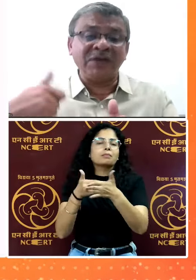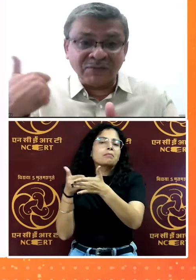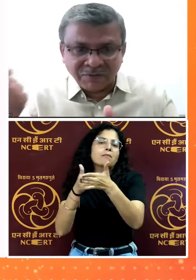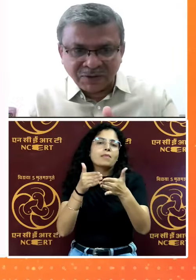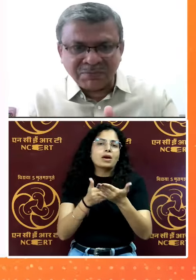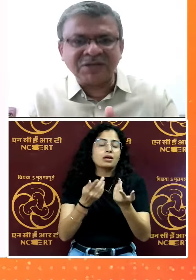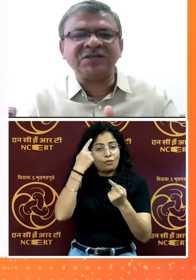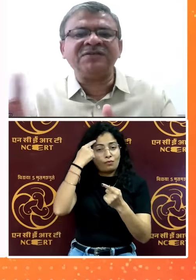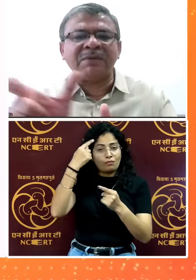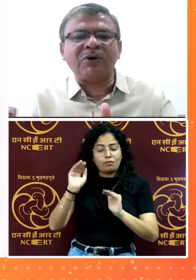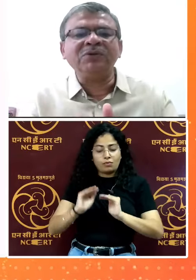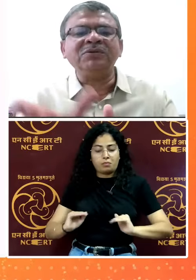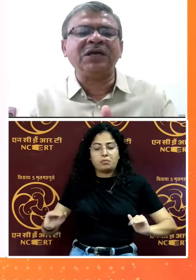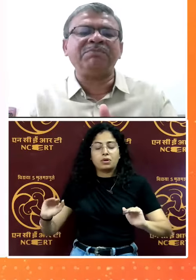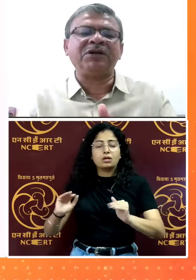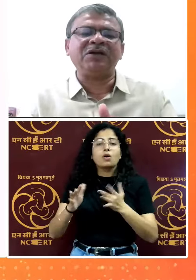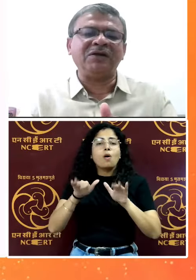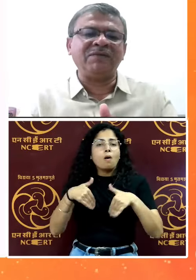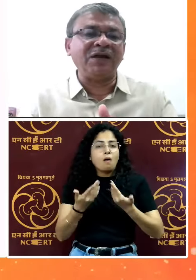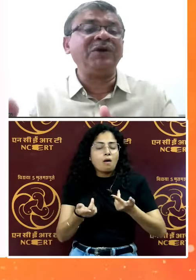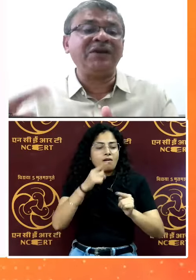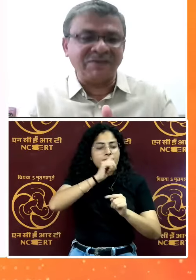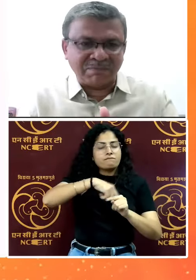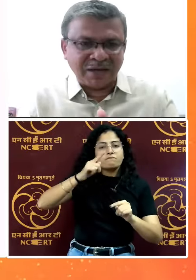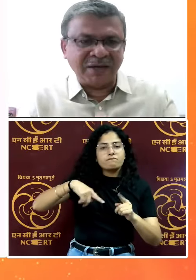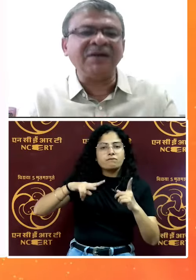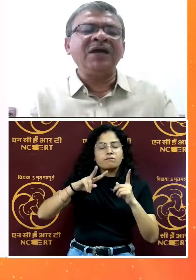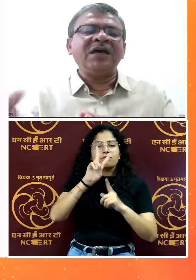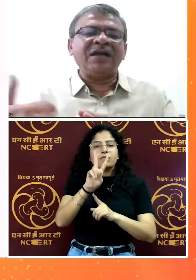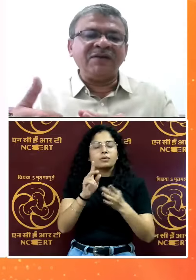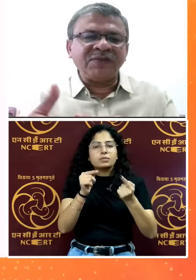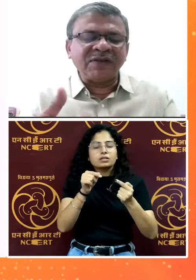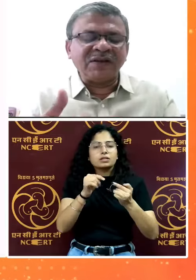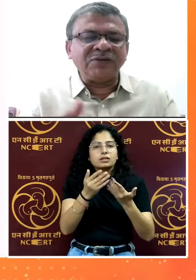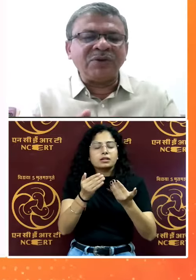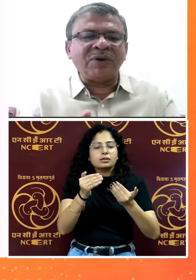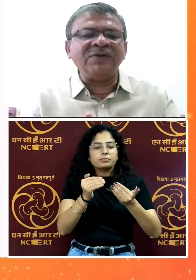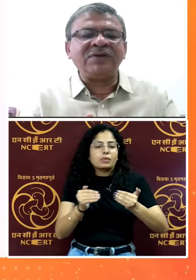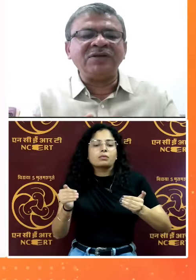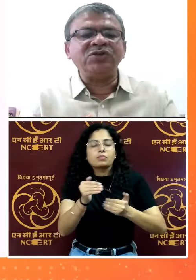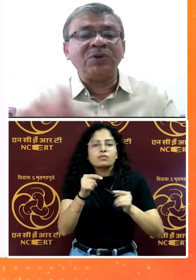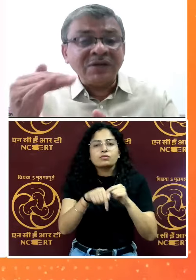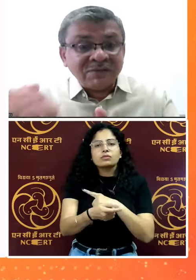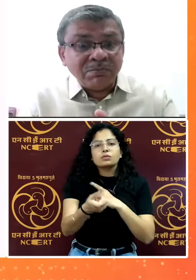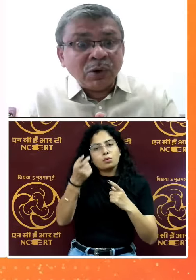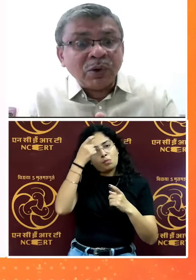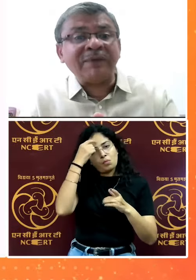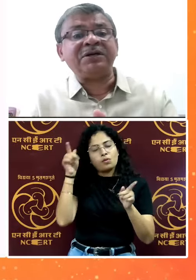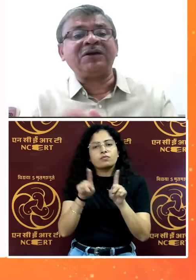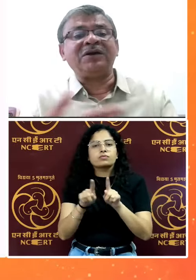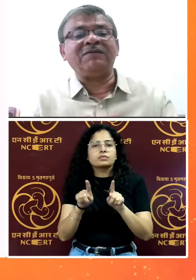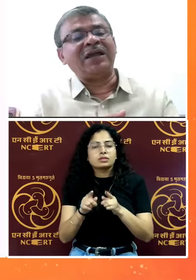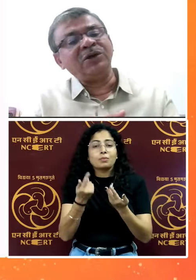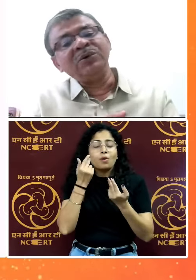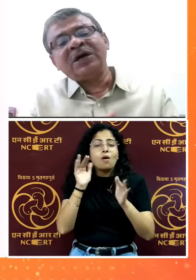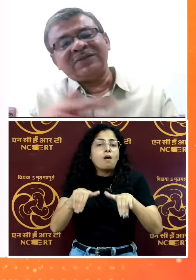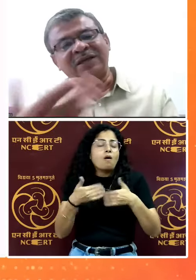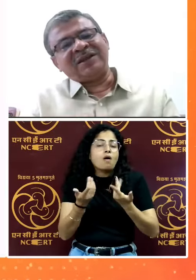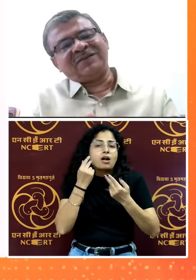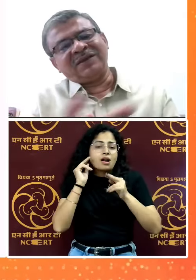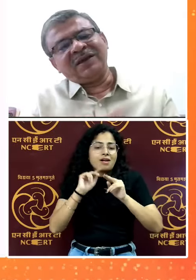If the reverberation is above a particular value, it is a barrier. And if the signal to noise ratio is below a particular